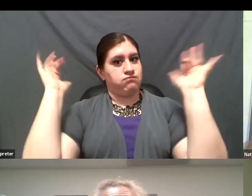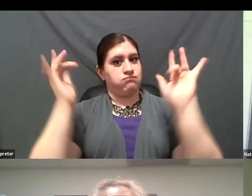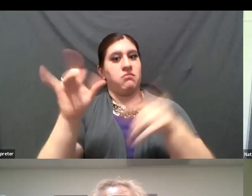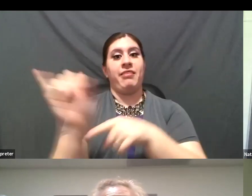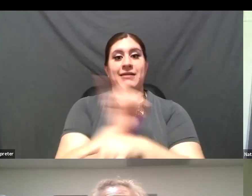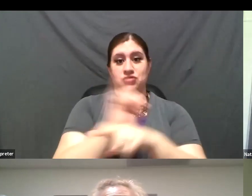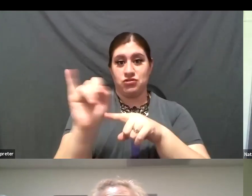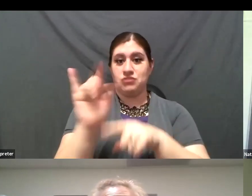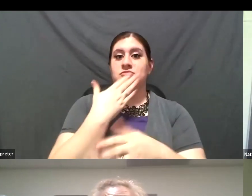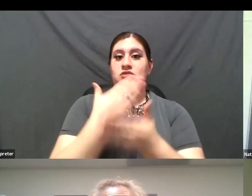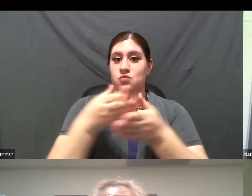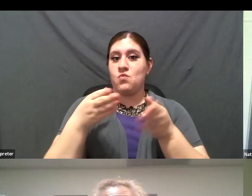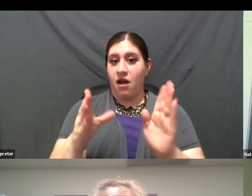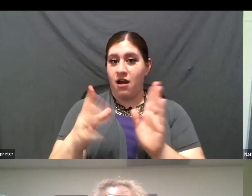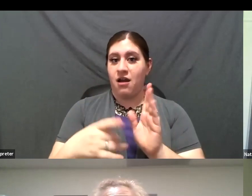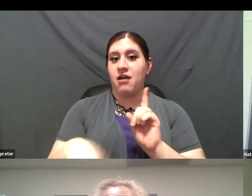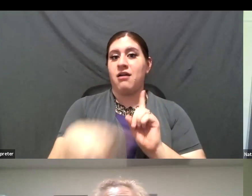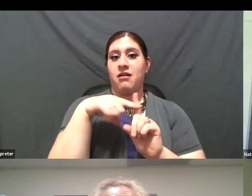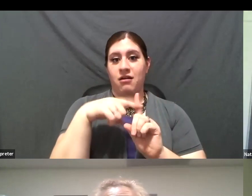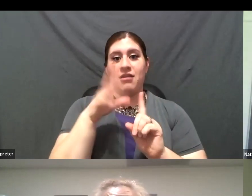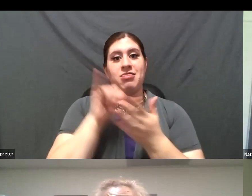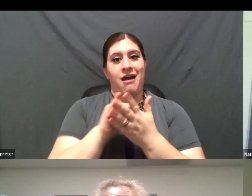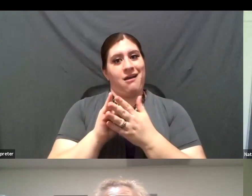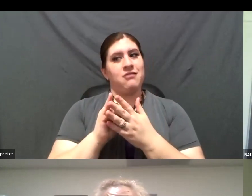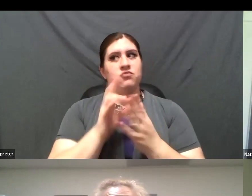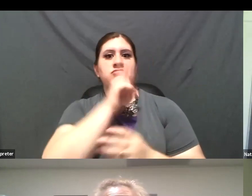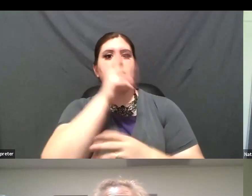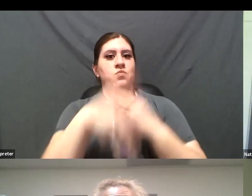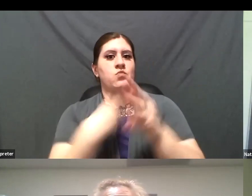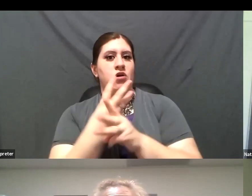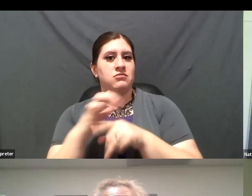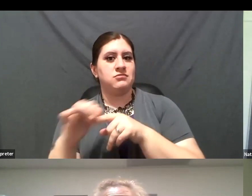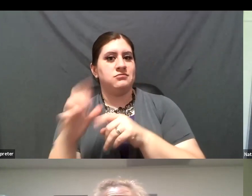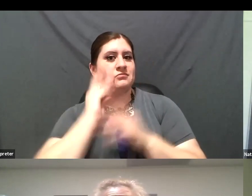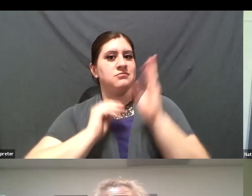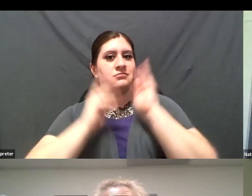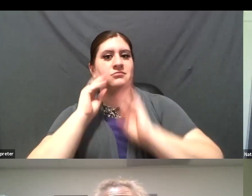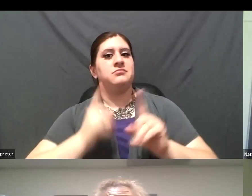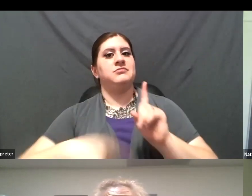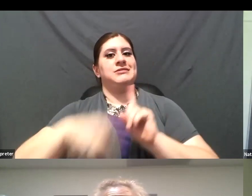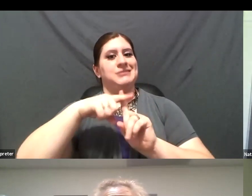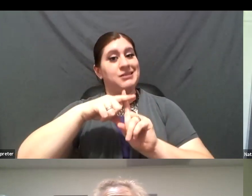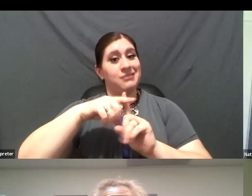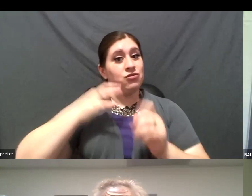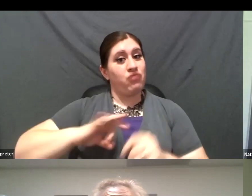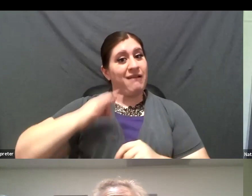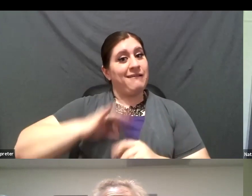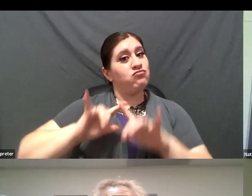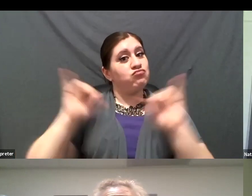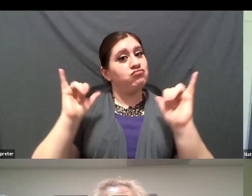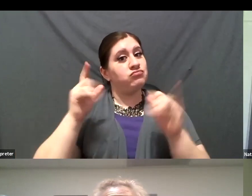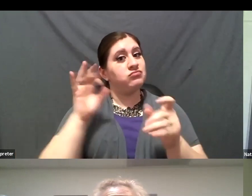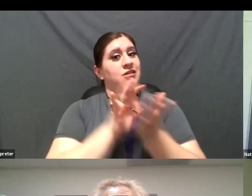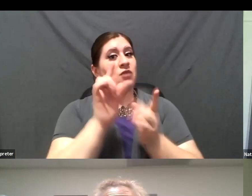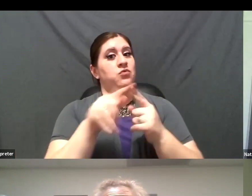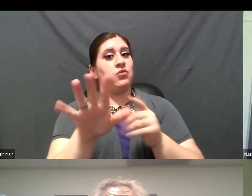a good way to receive that practical experience and to also get research, to get credit for it towards your degree